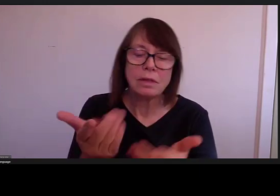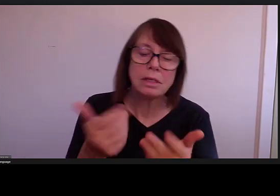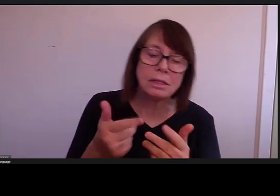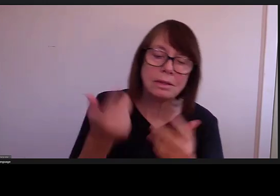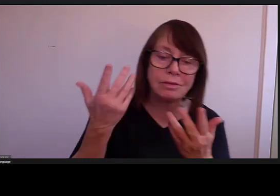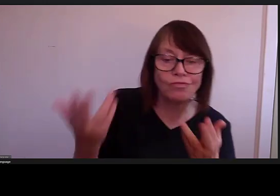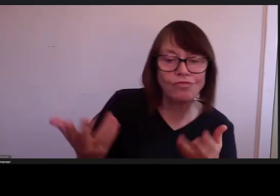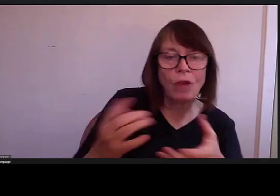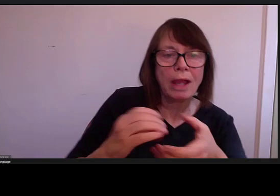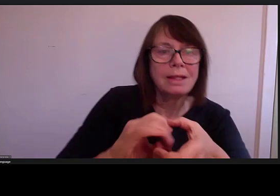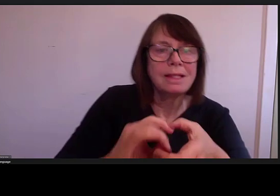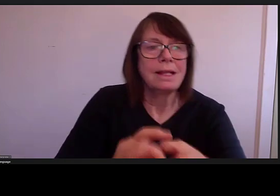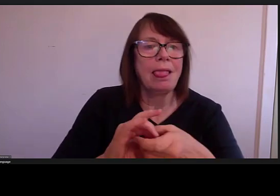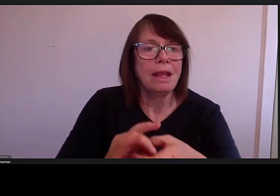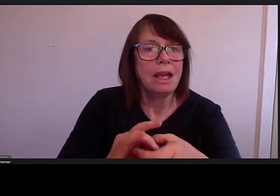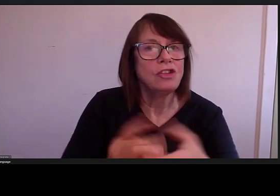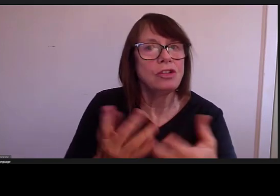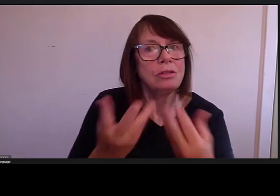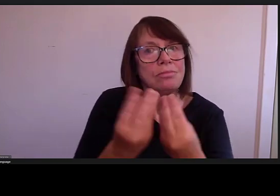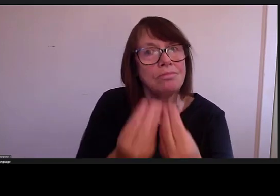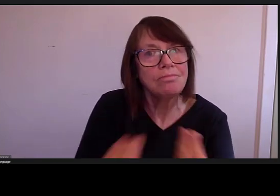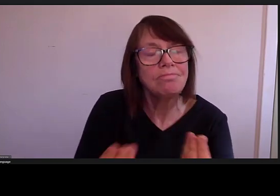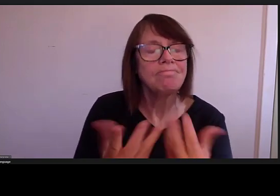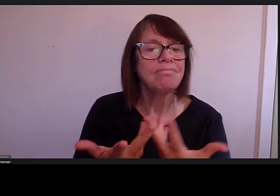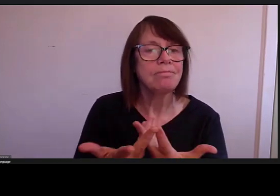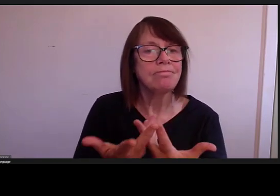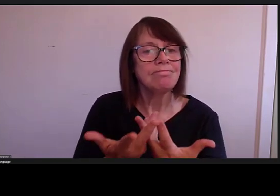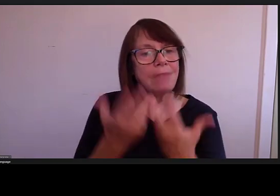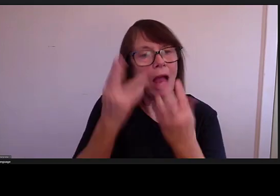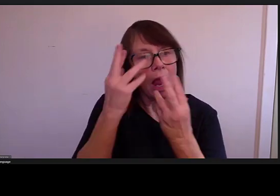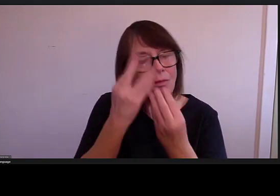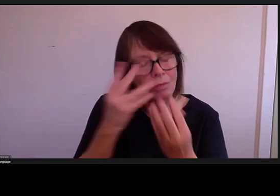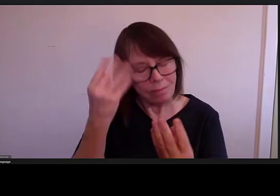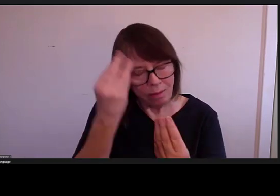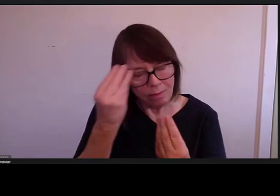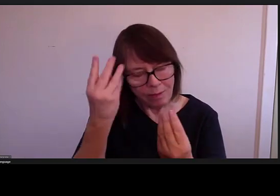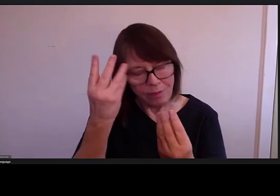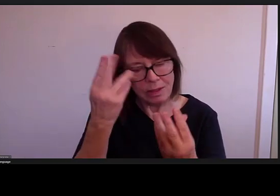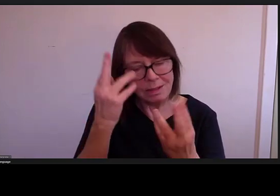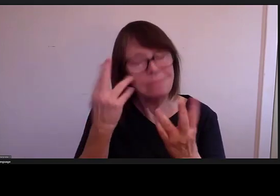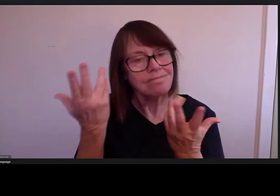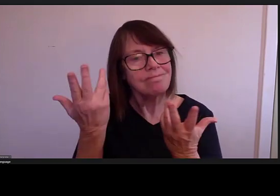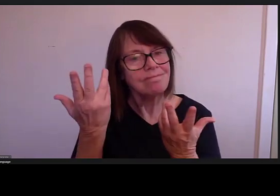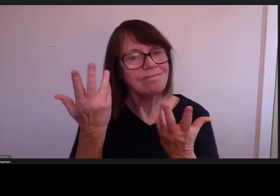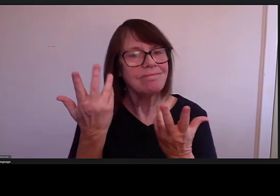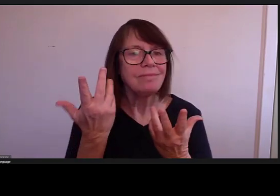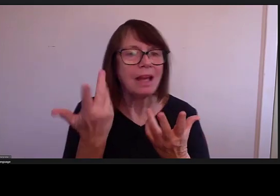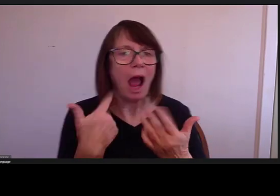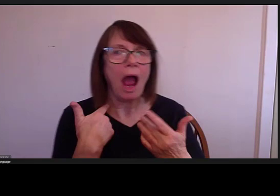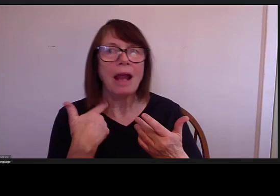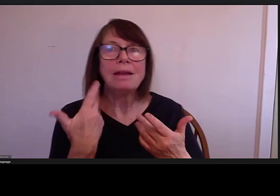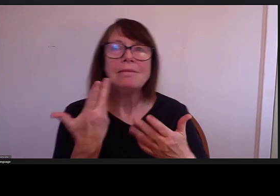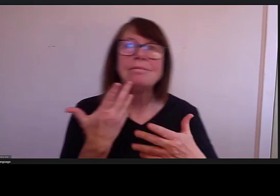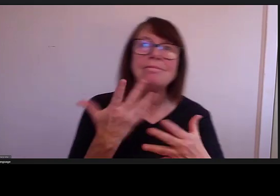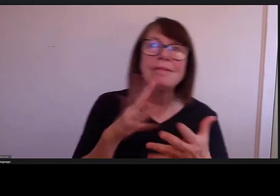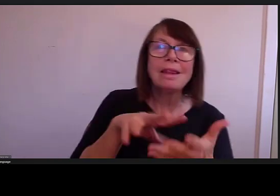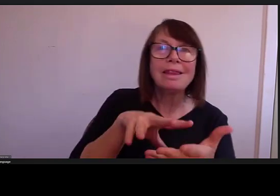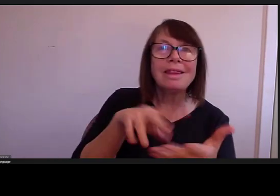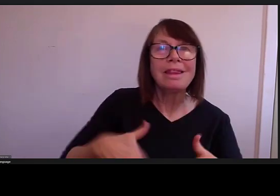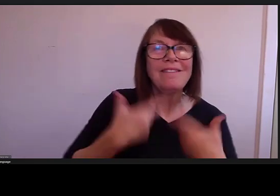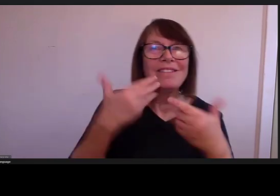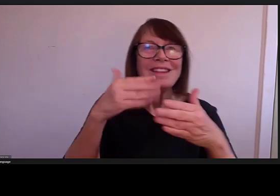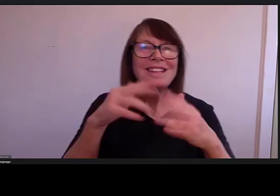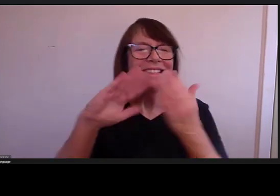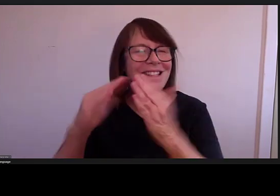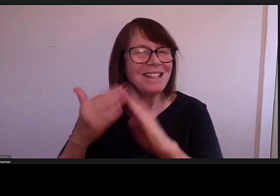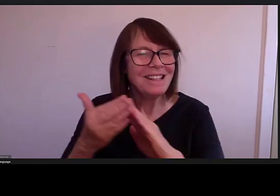reconciliation, and I reflect on the privilege that I have to live, work, and play in this city, now called Toronto, and